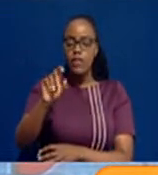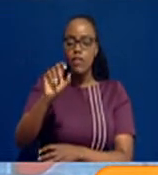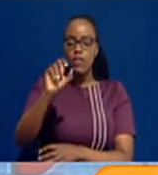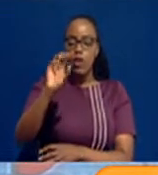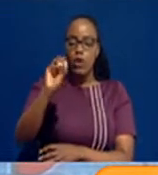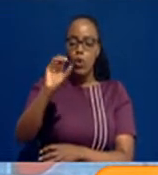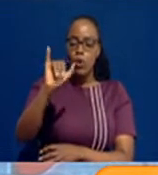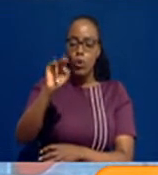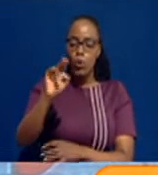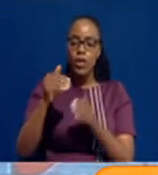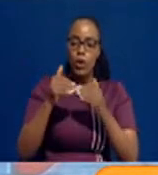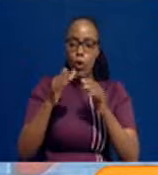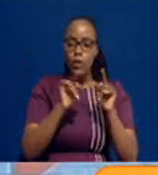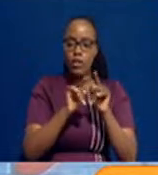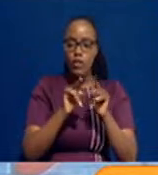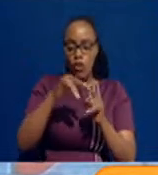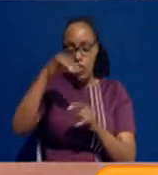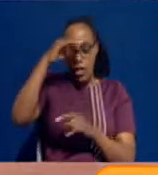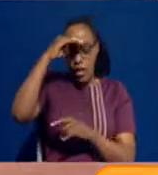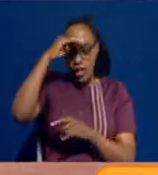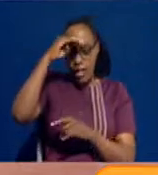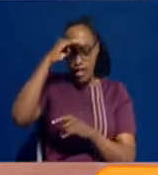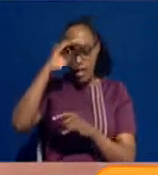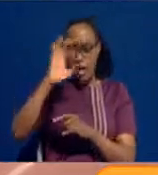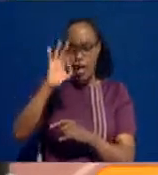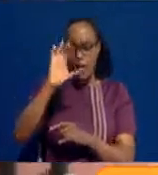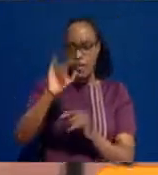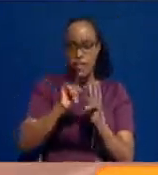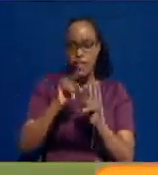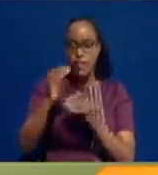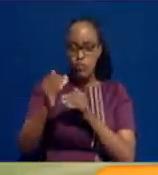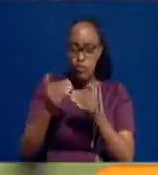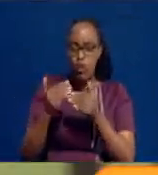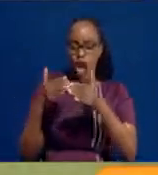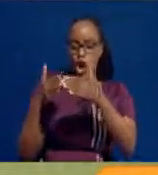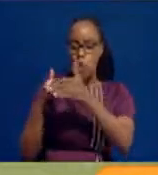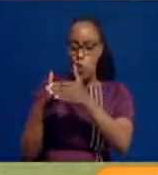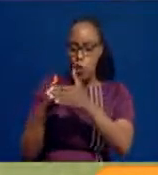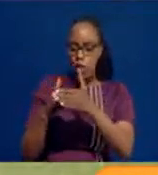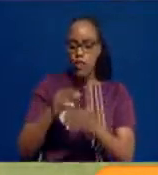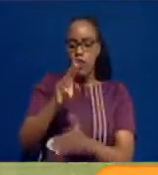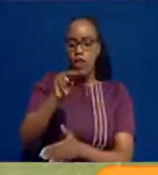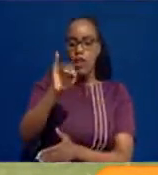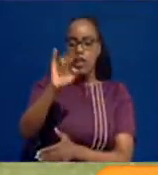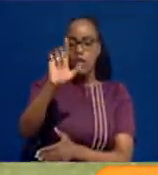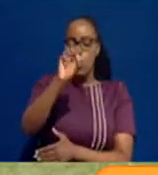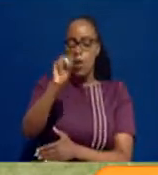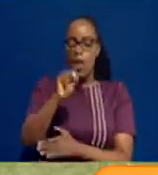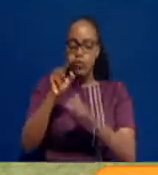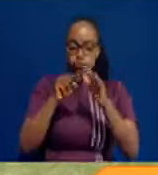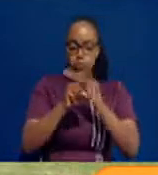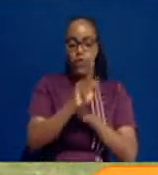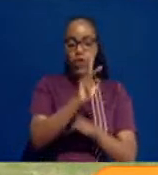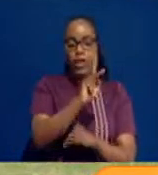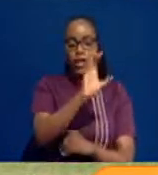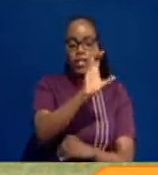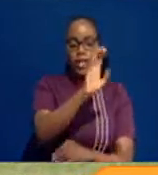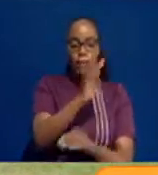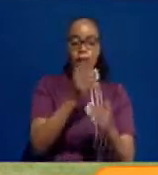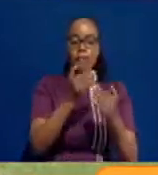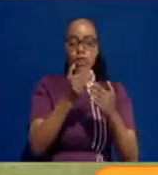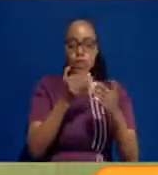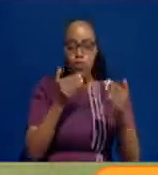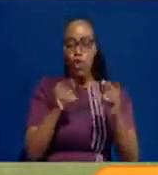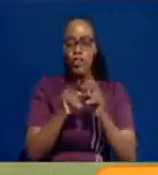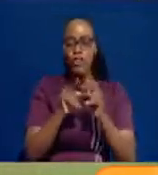Oyugi opened the scores for the Brewers, heading in at the near post from a corner kick. Nicholas Kipkirui equalized for the Bankers minutes before the